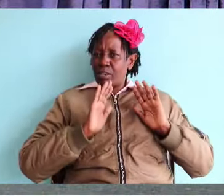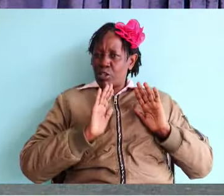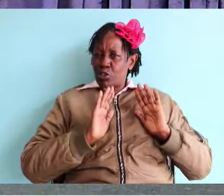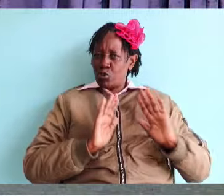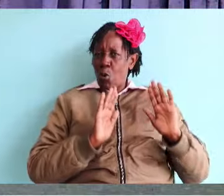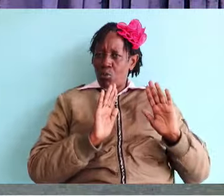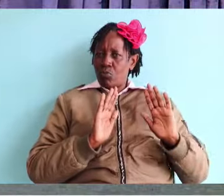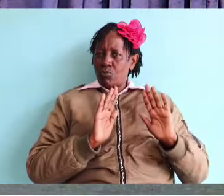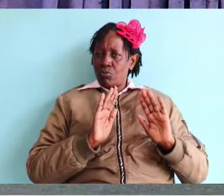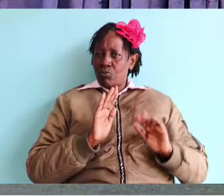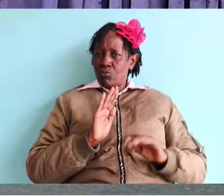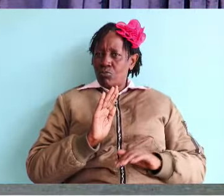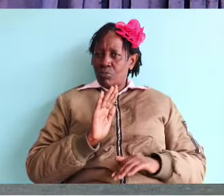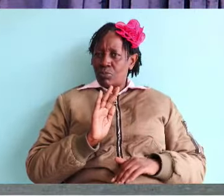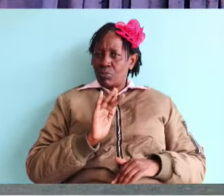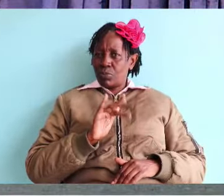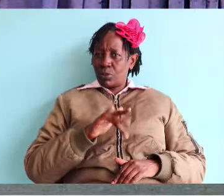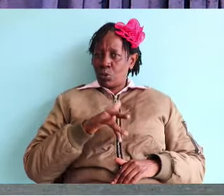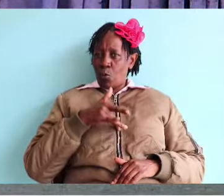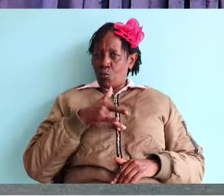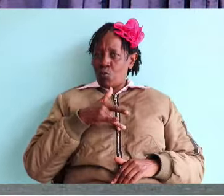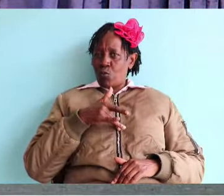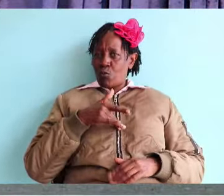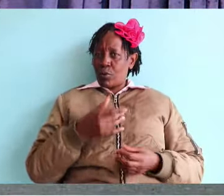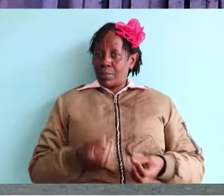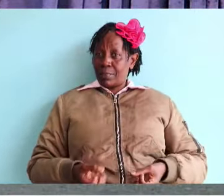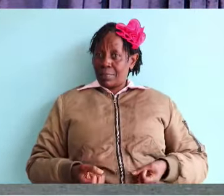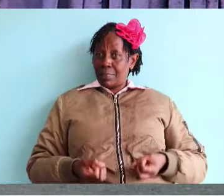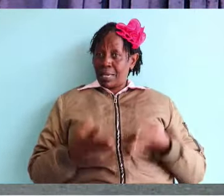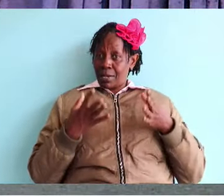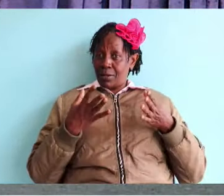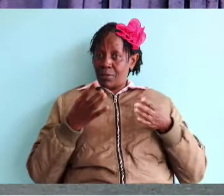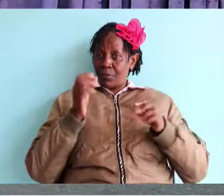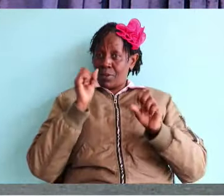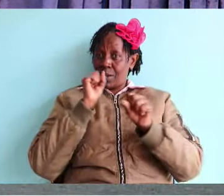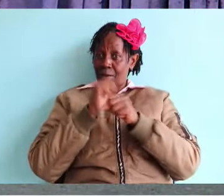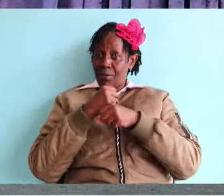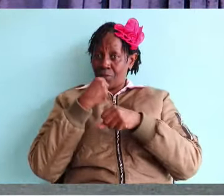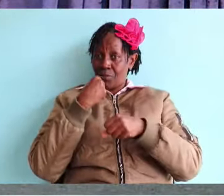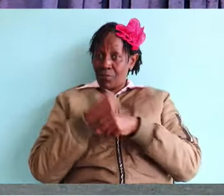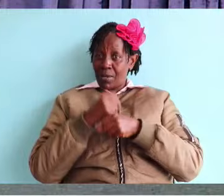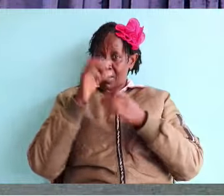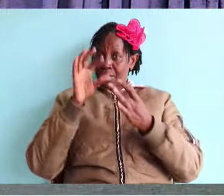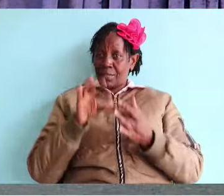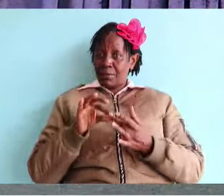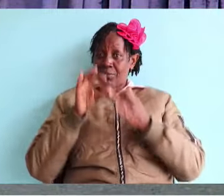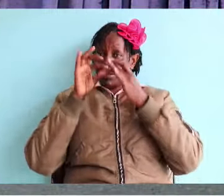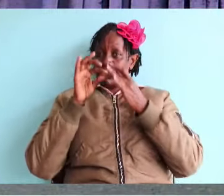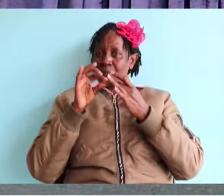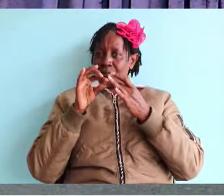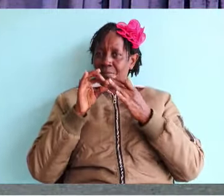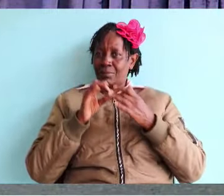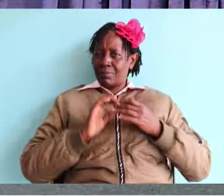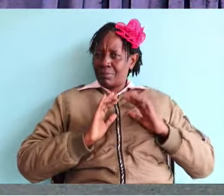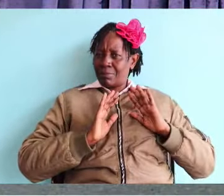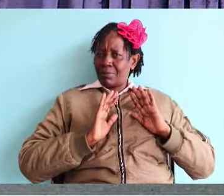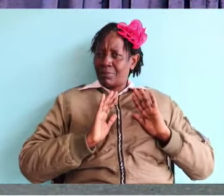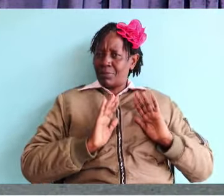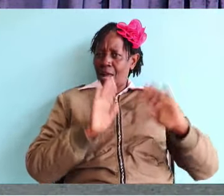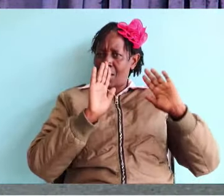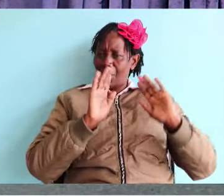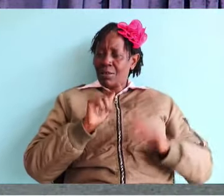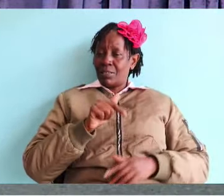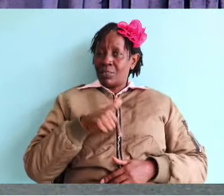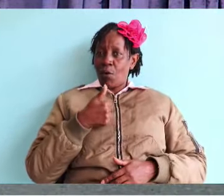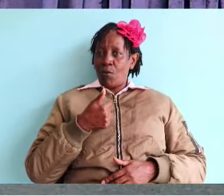to have self-denial, which are sacrifices that we may have to make, but especially the denial of self. Now, having